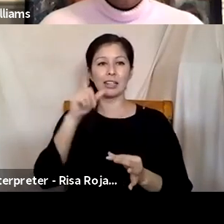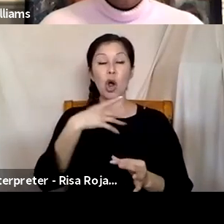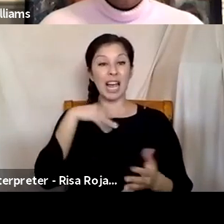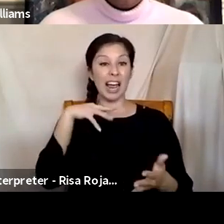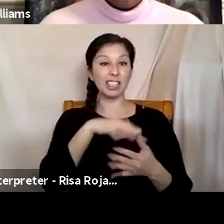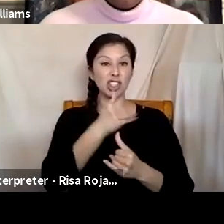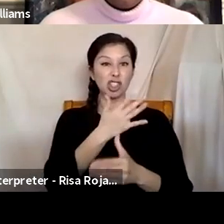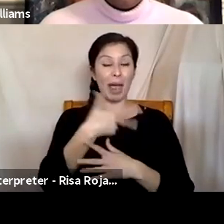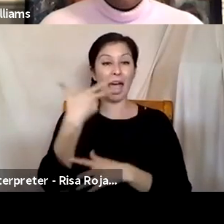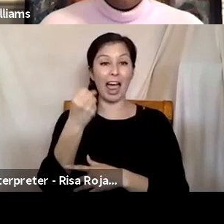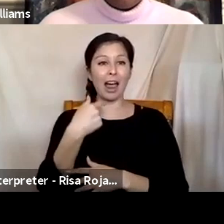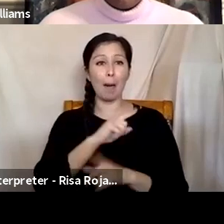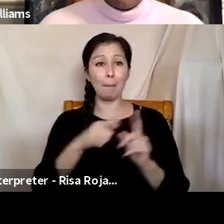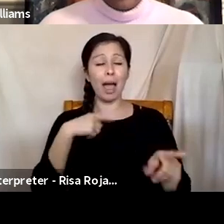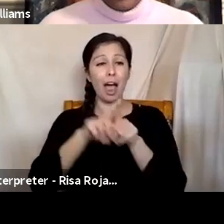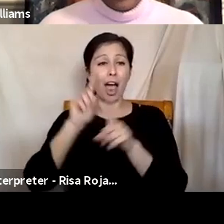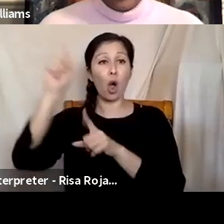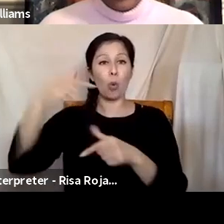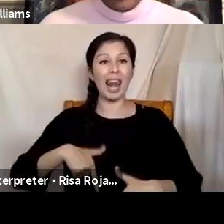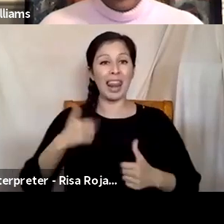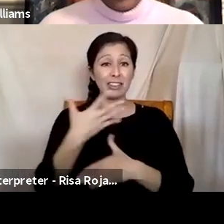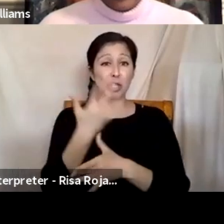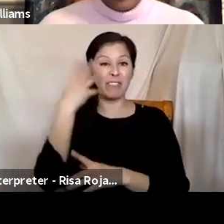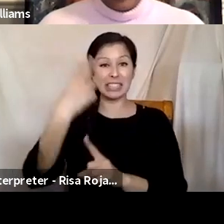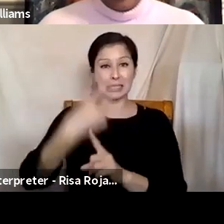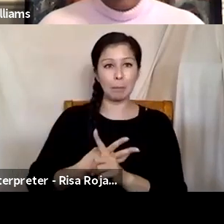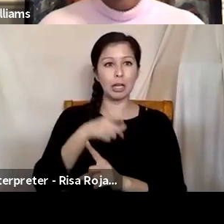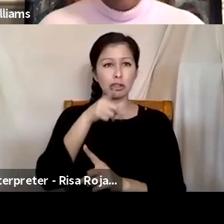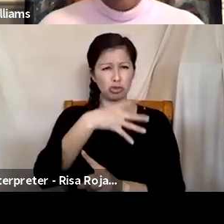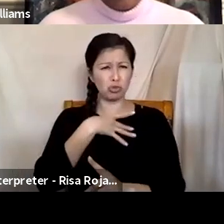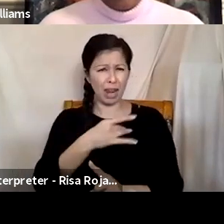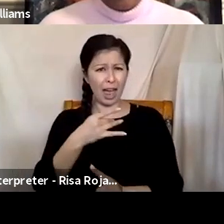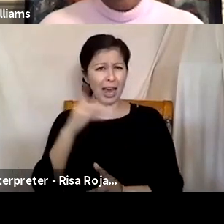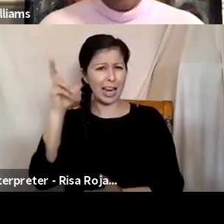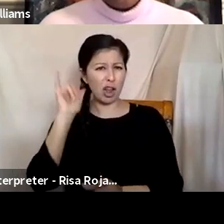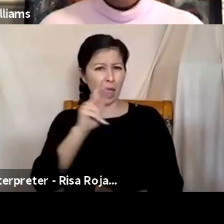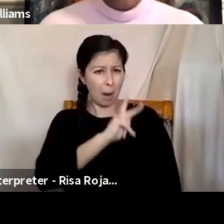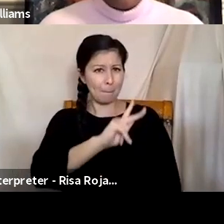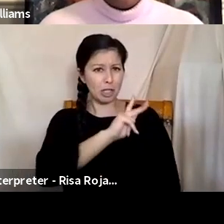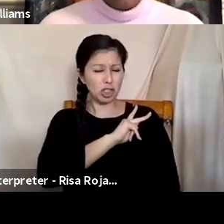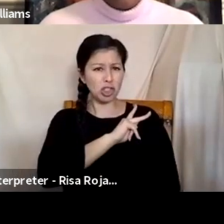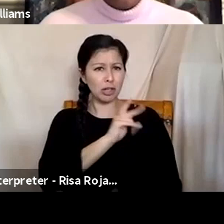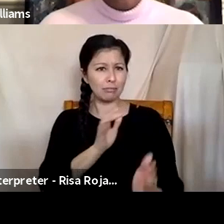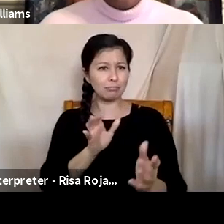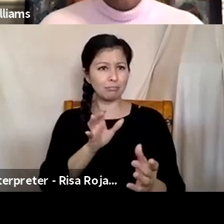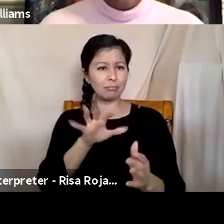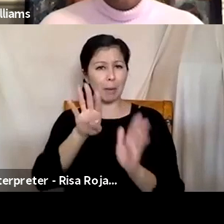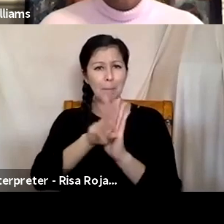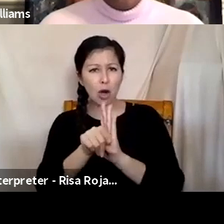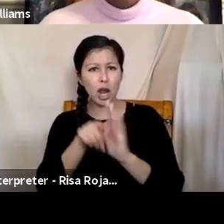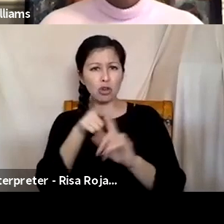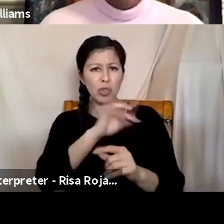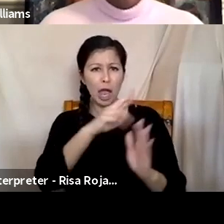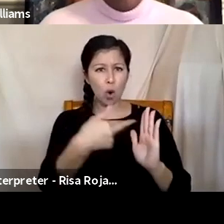study German in high school, but I went to live in Germany for 6 months. Do you like hearing the personal attachment to a role in